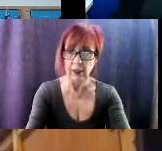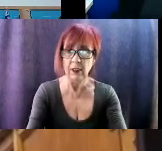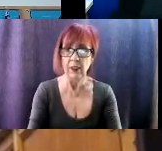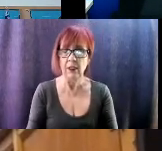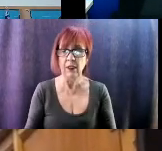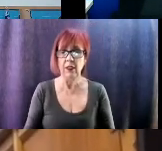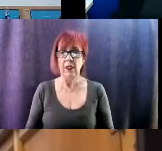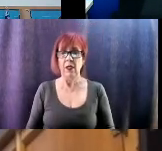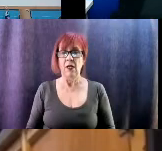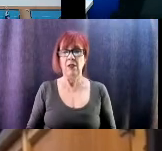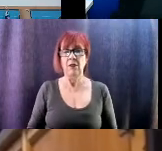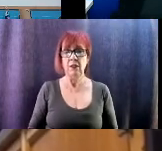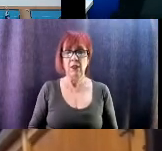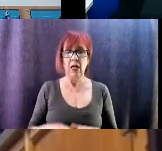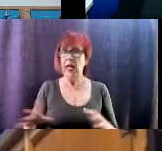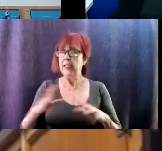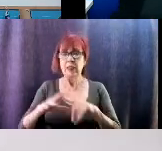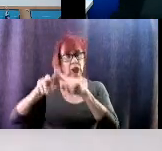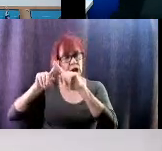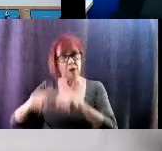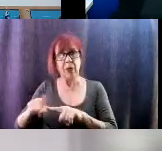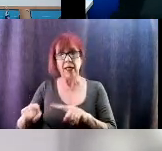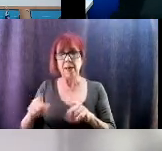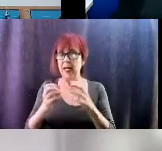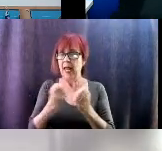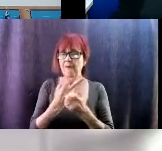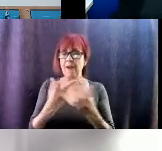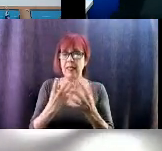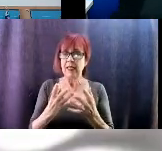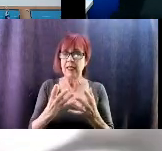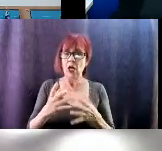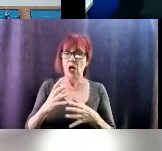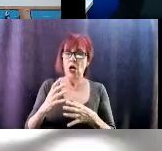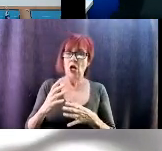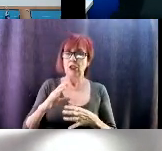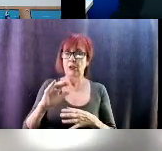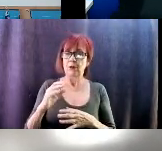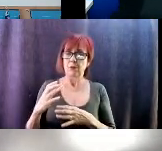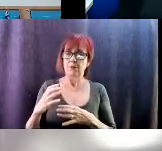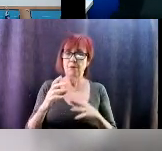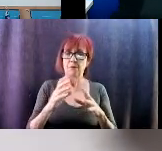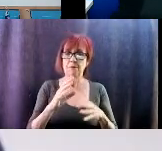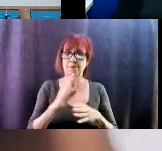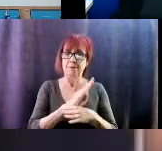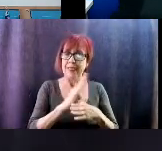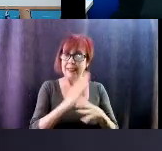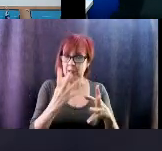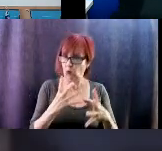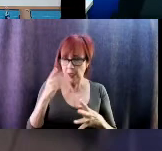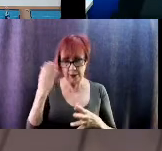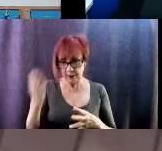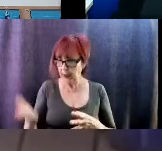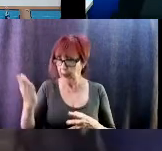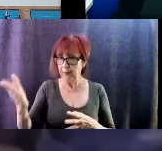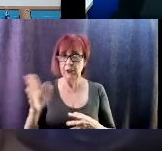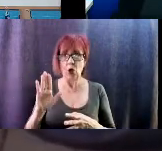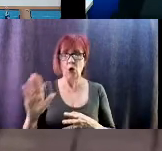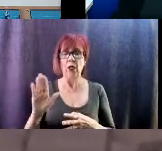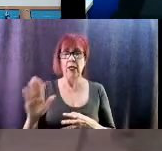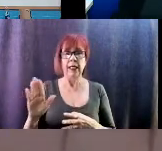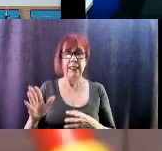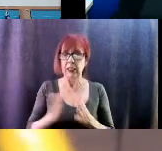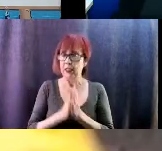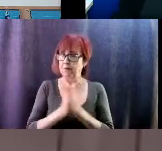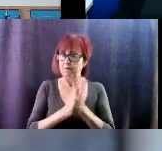ultra dependable, all the key ingredients that employers look for. So he has carried forward that dependability and that drive